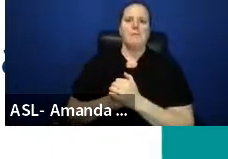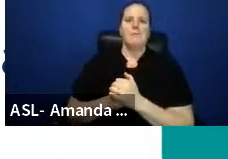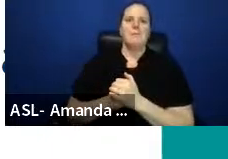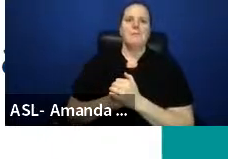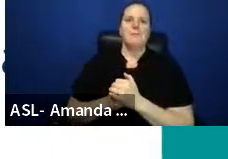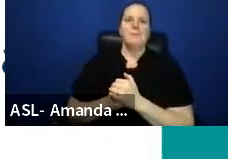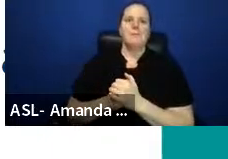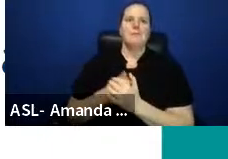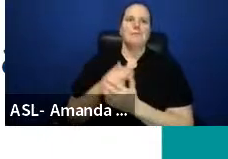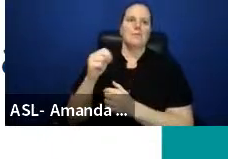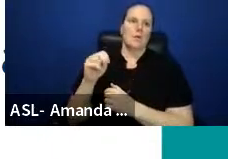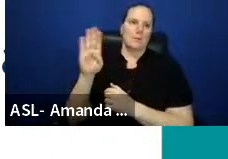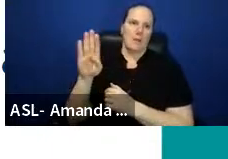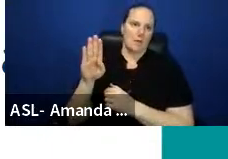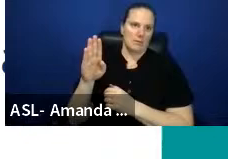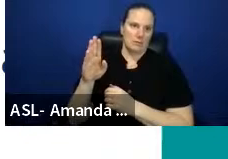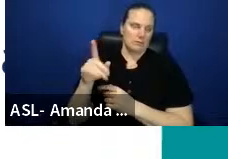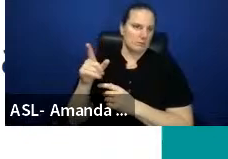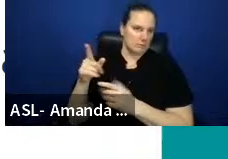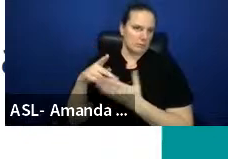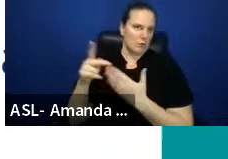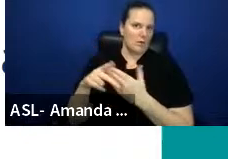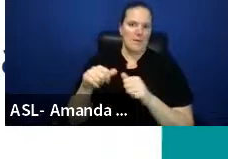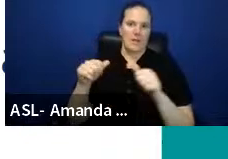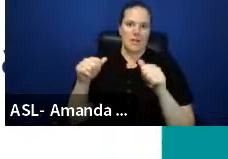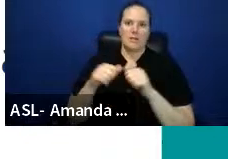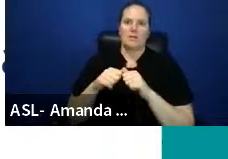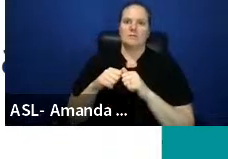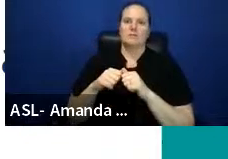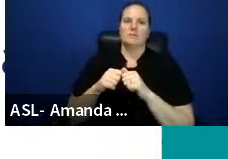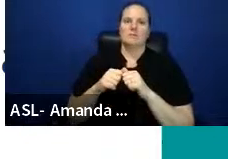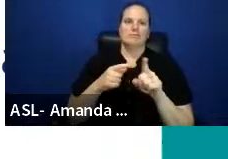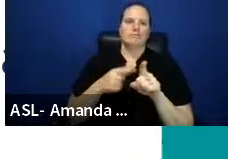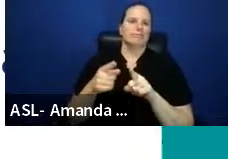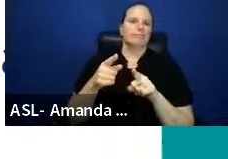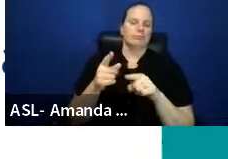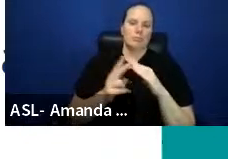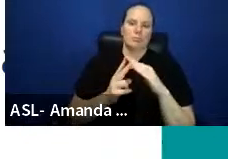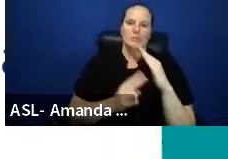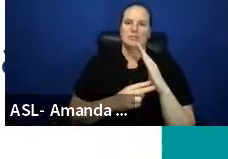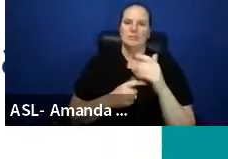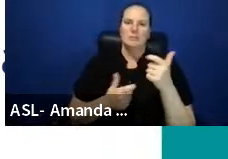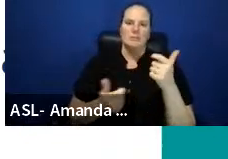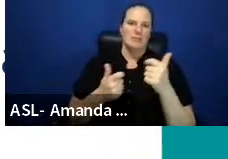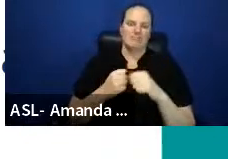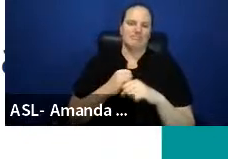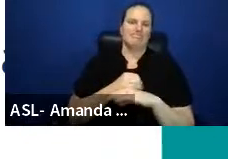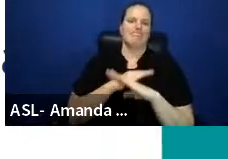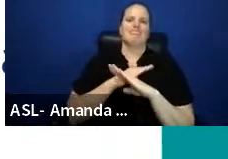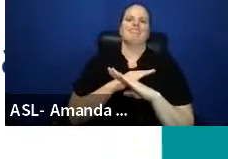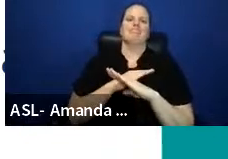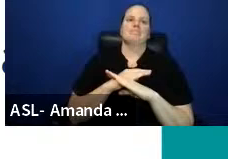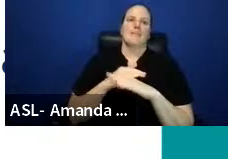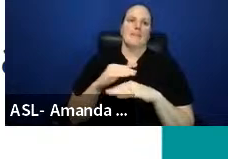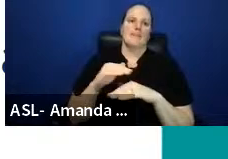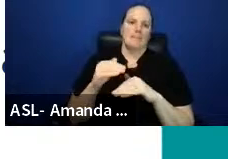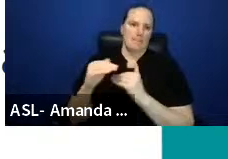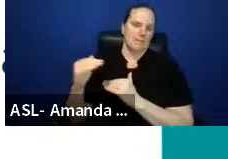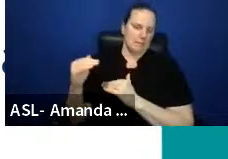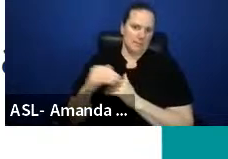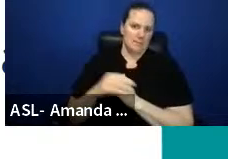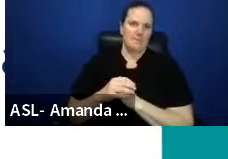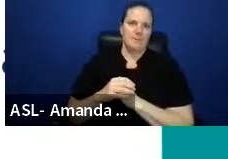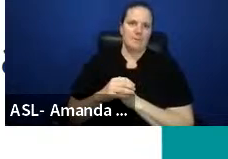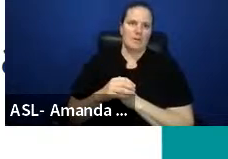and then the northbound direction in our program area, the main bottleneck is at the bridge. That's kind of our major constraint. So it's kind of limiting